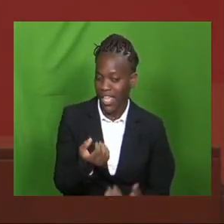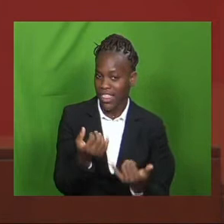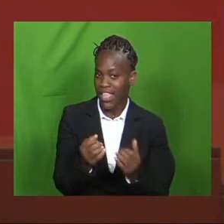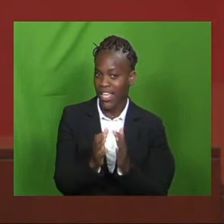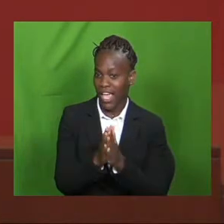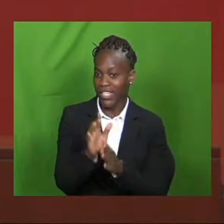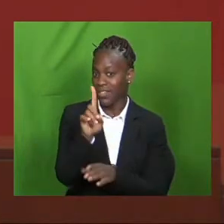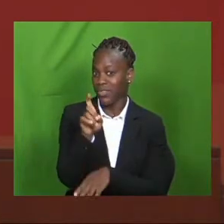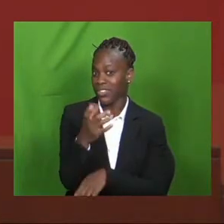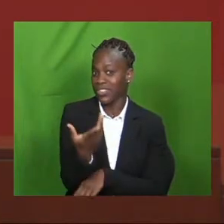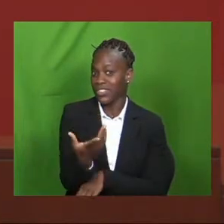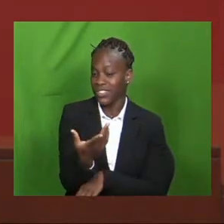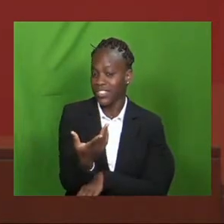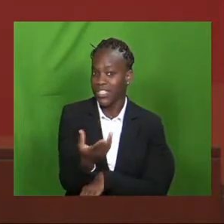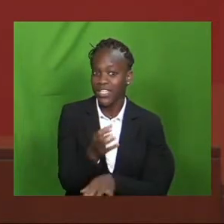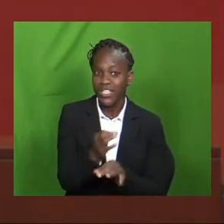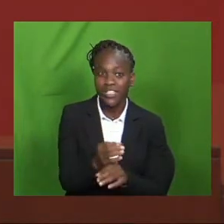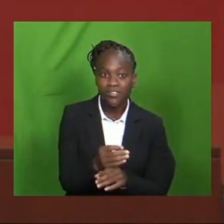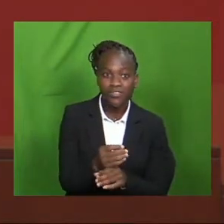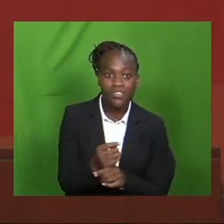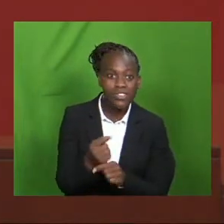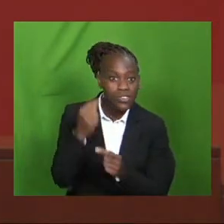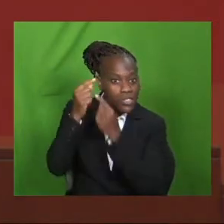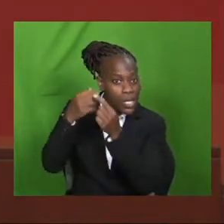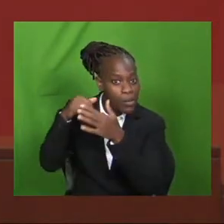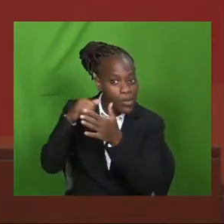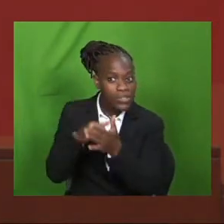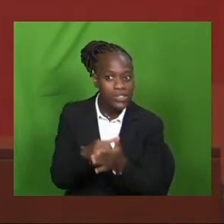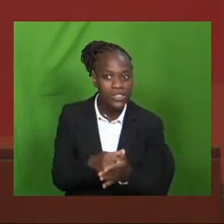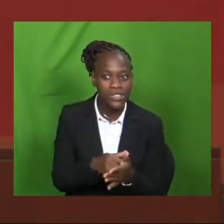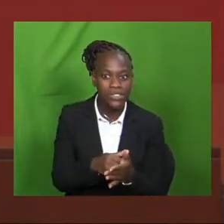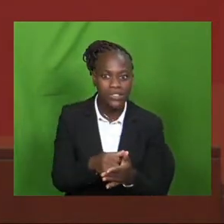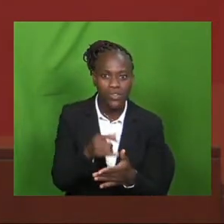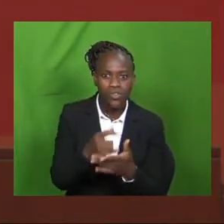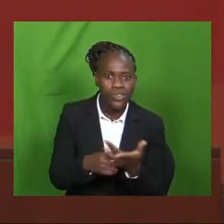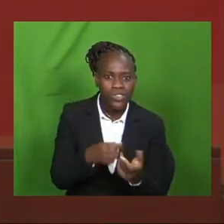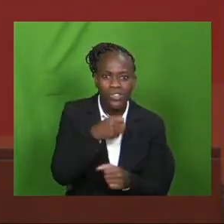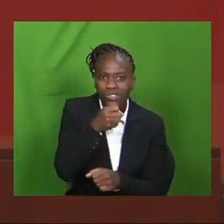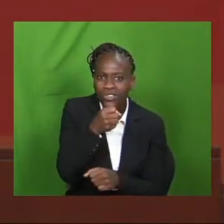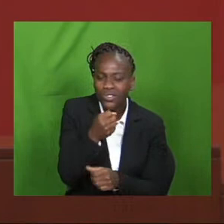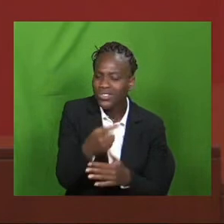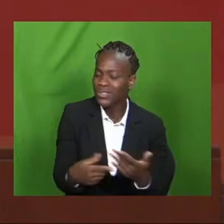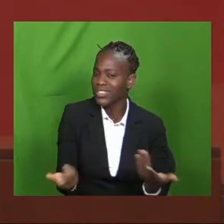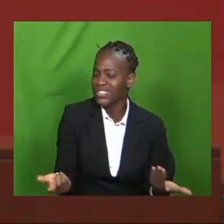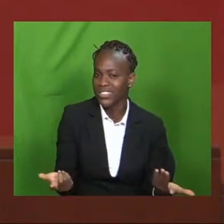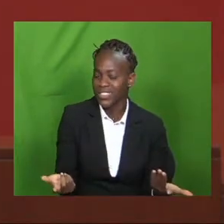question, whether they will be considered, what kind of assurance would that be?